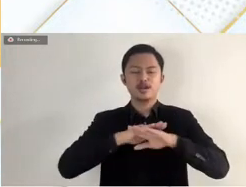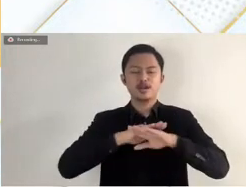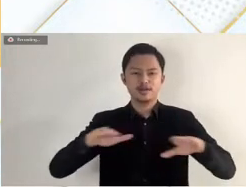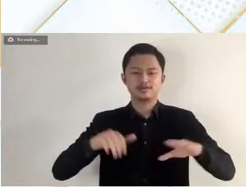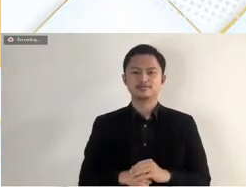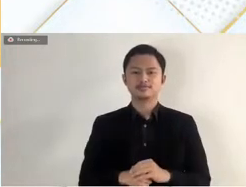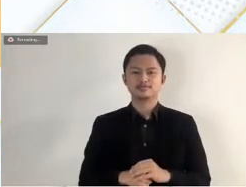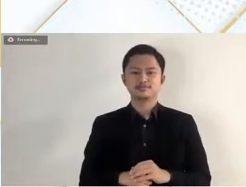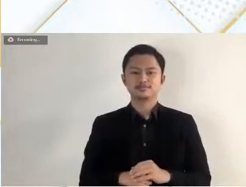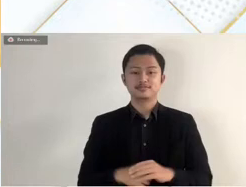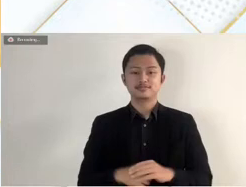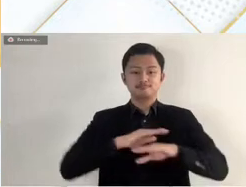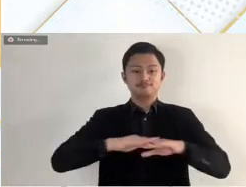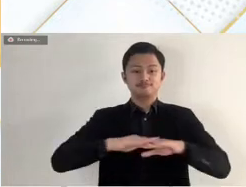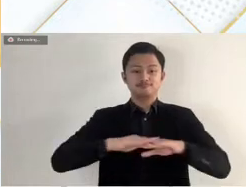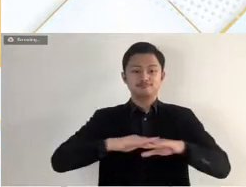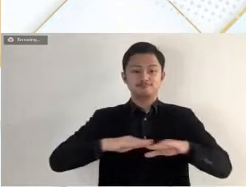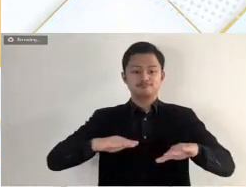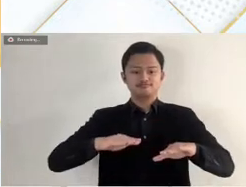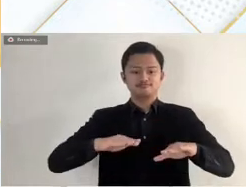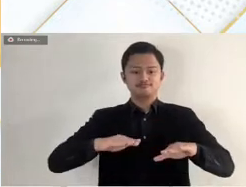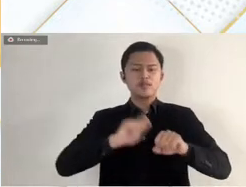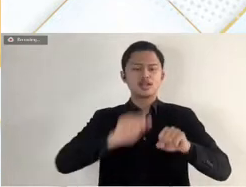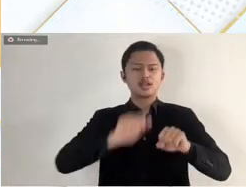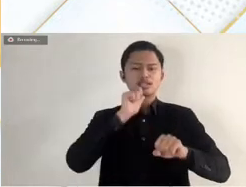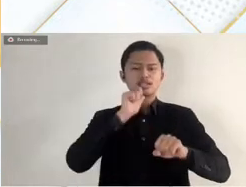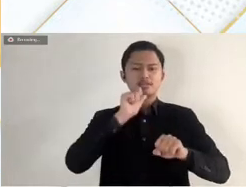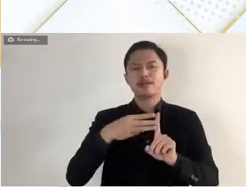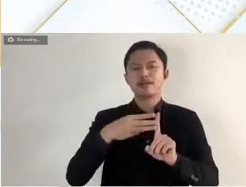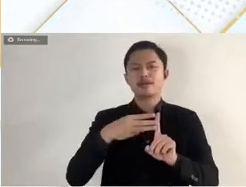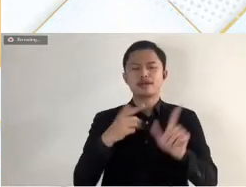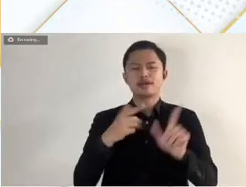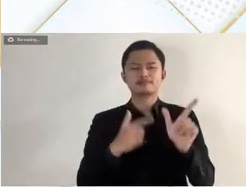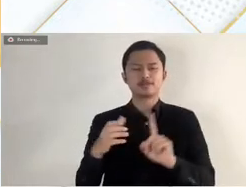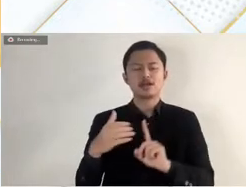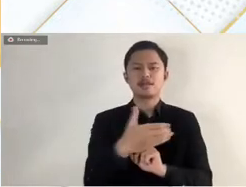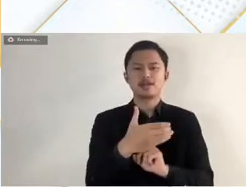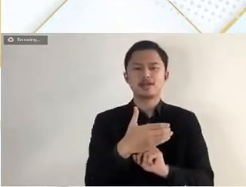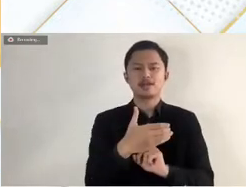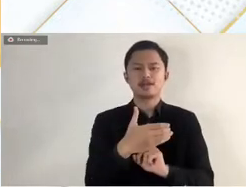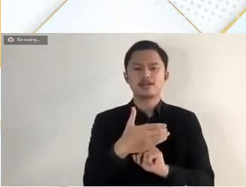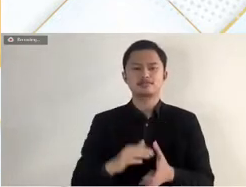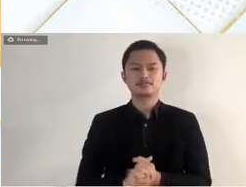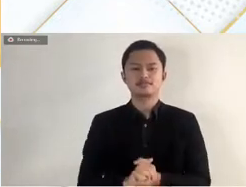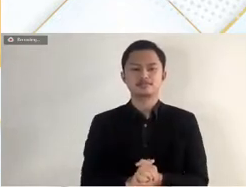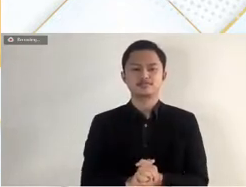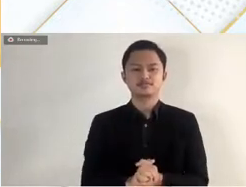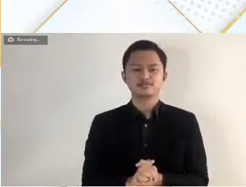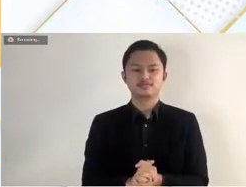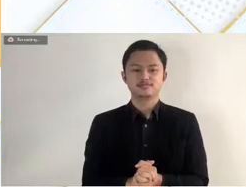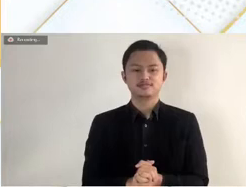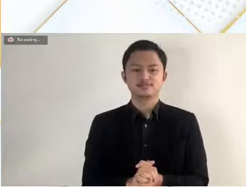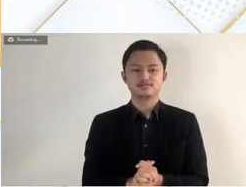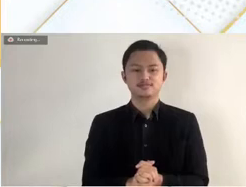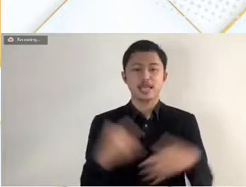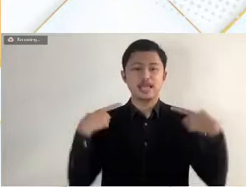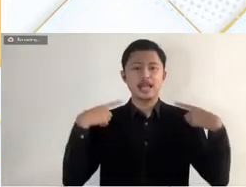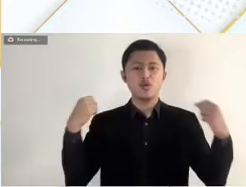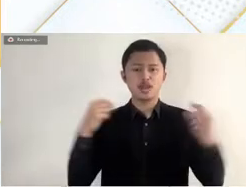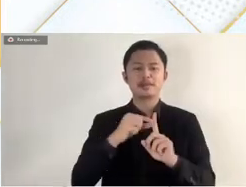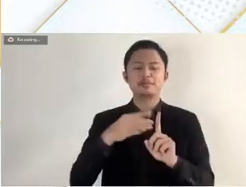operations mandated by the United Nations Security Council. As the two troops and police contributing